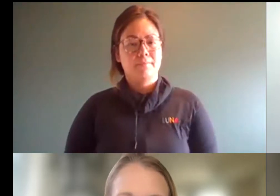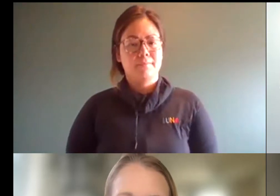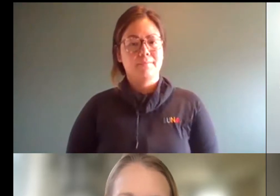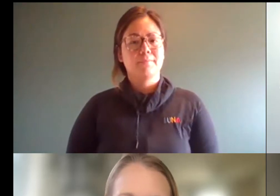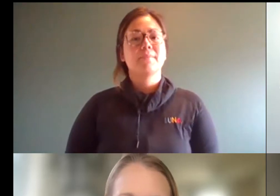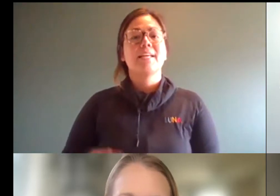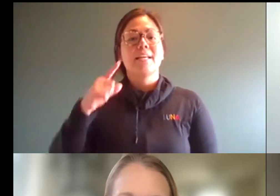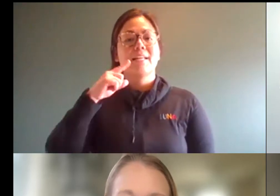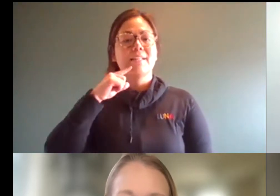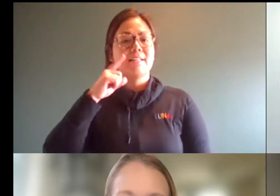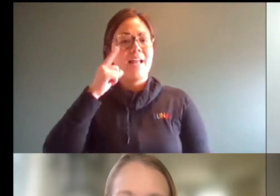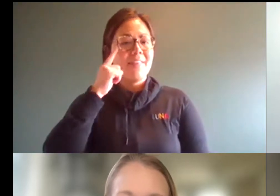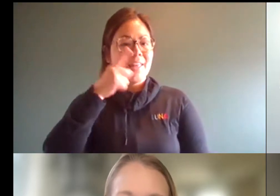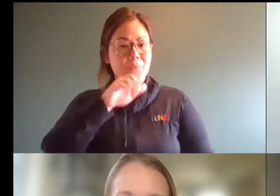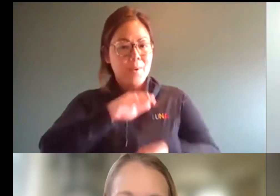Cynthia, I think you're on mute.